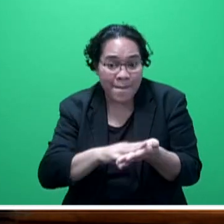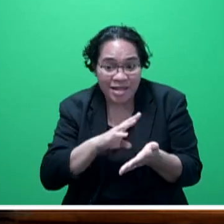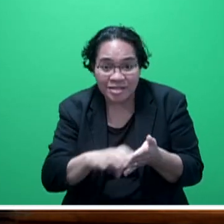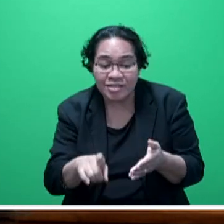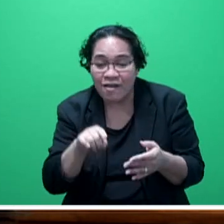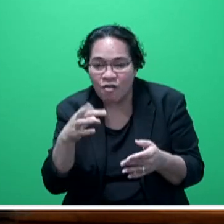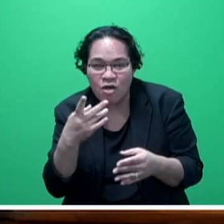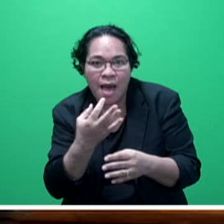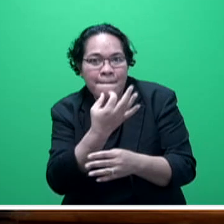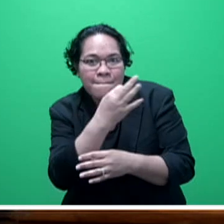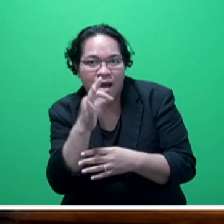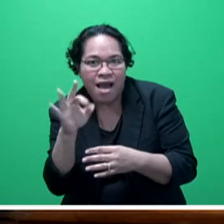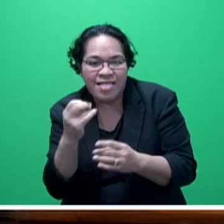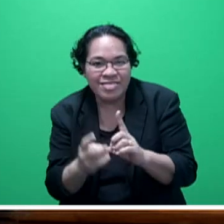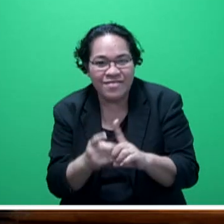pine development,